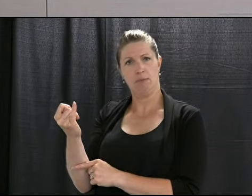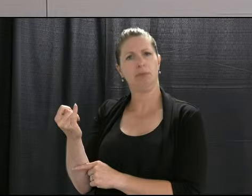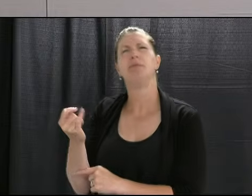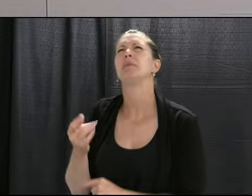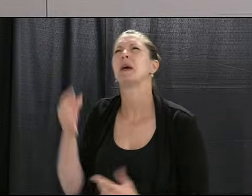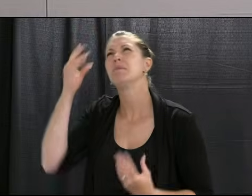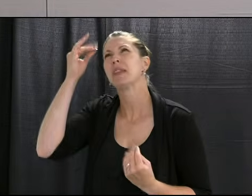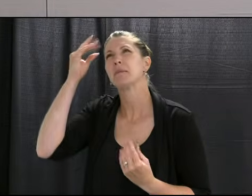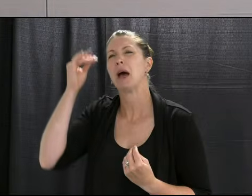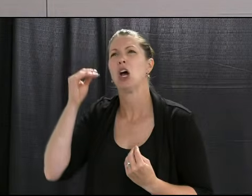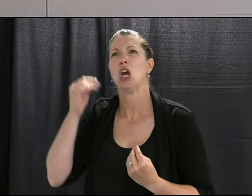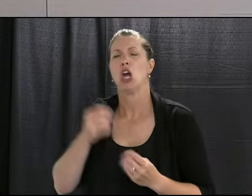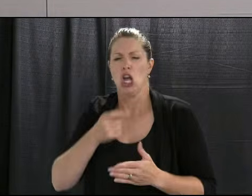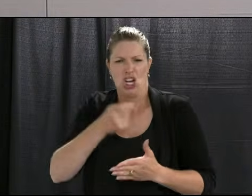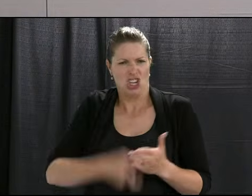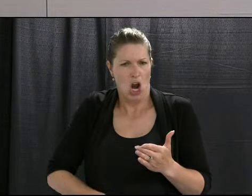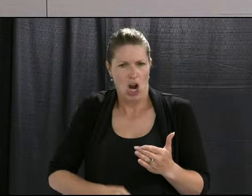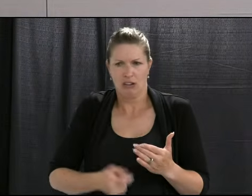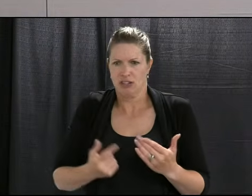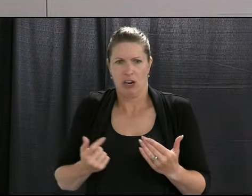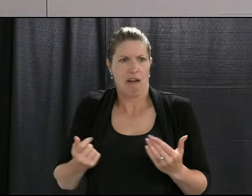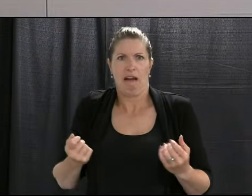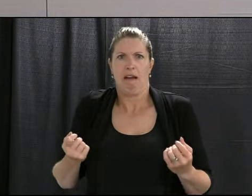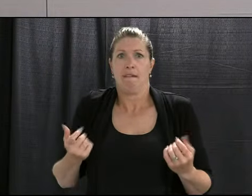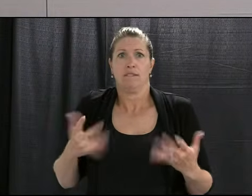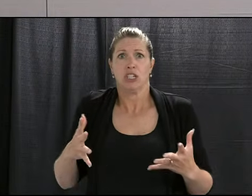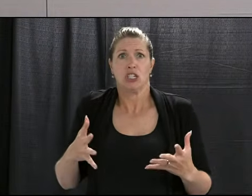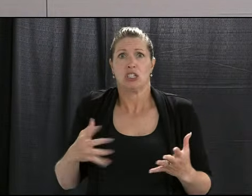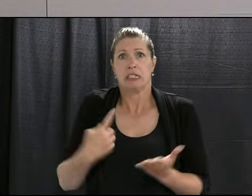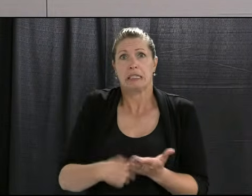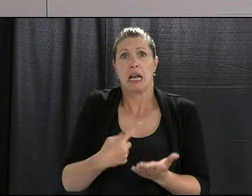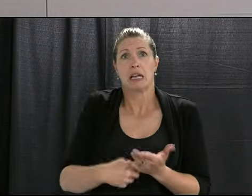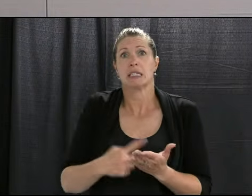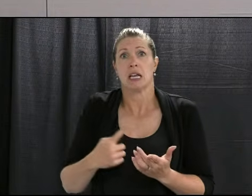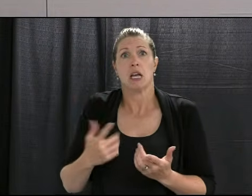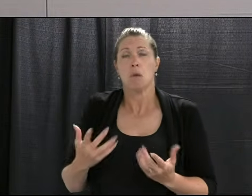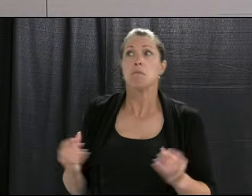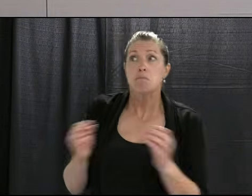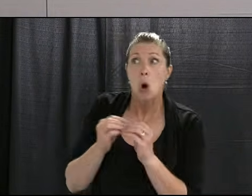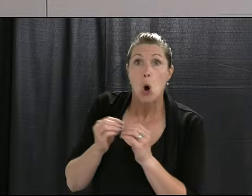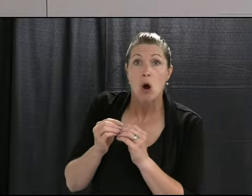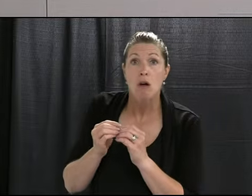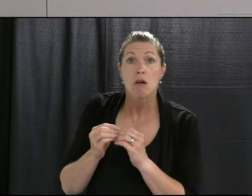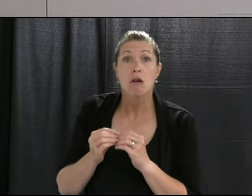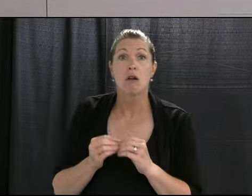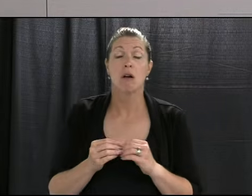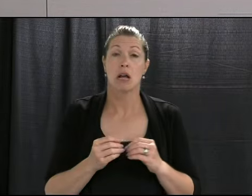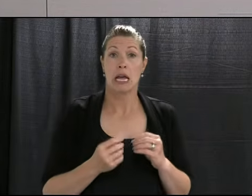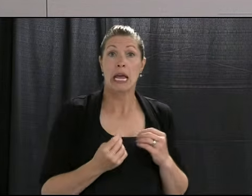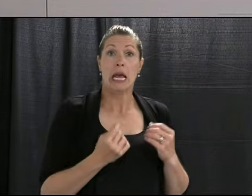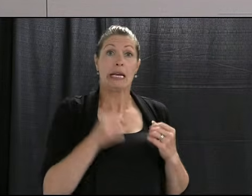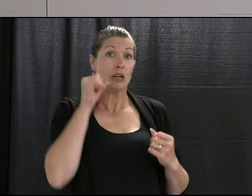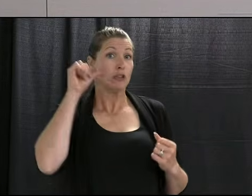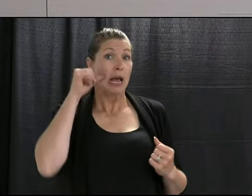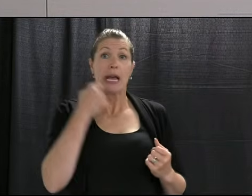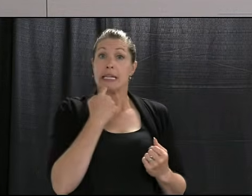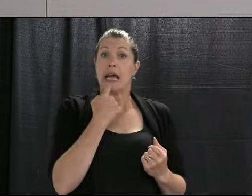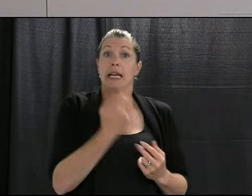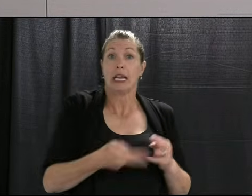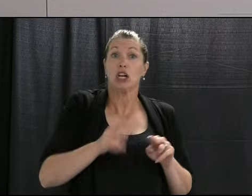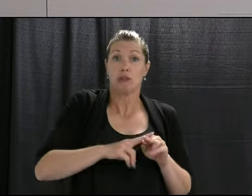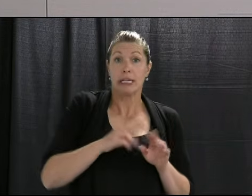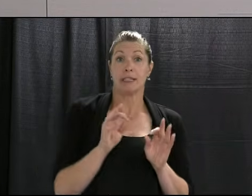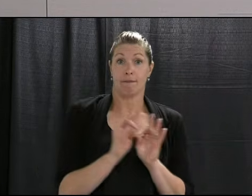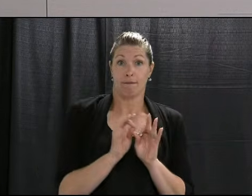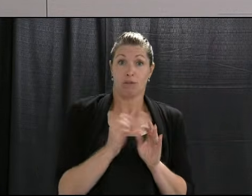can do, I guess, because it feels like it's already all out on the table, and yet this is still happening. Yeah, well, yesterday we said we increased fines. Today we're saying it's going to be a minimum of $50,000, and